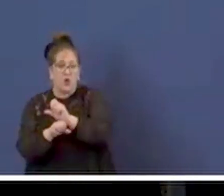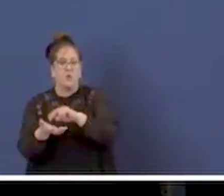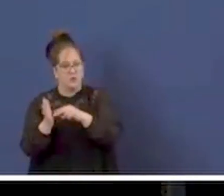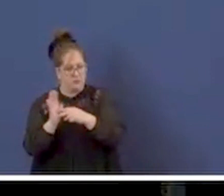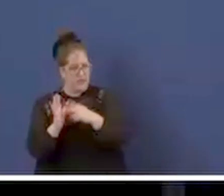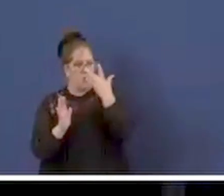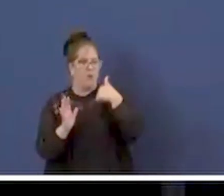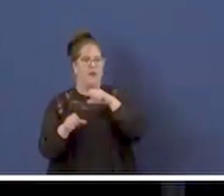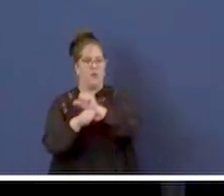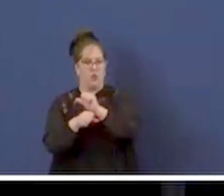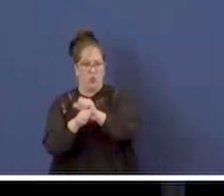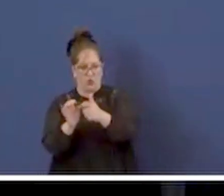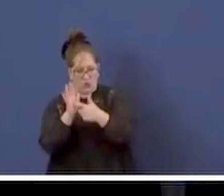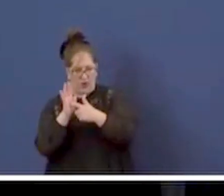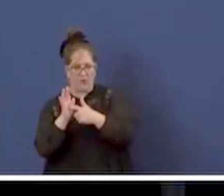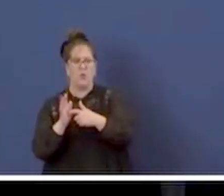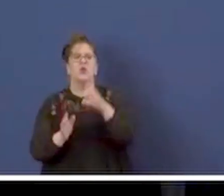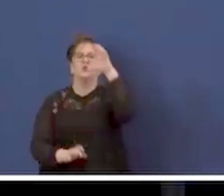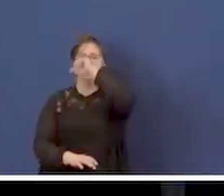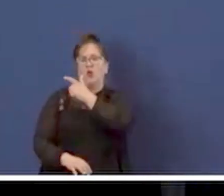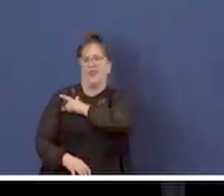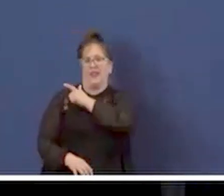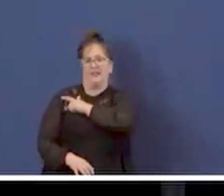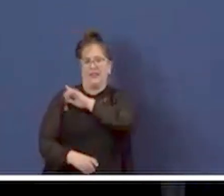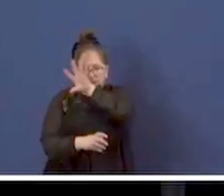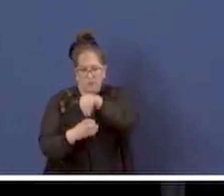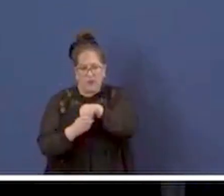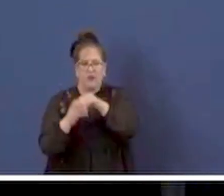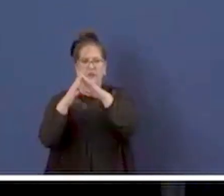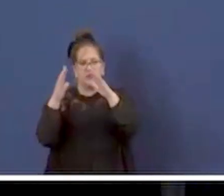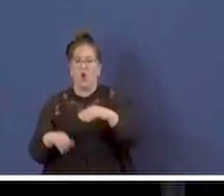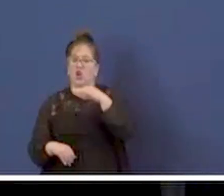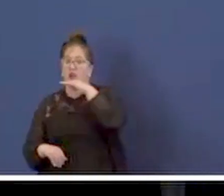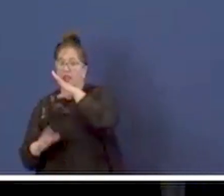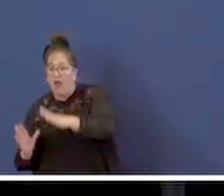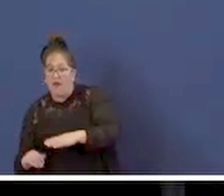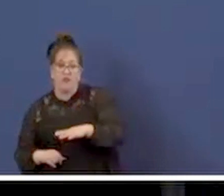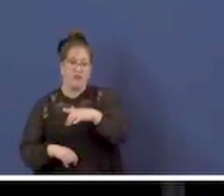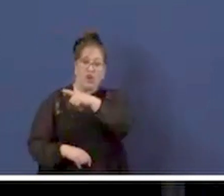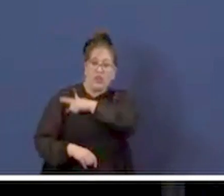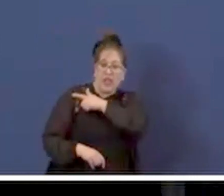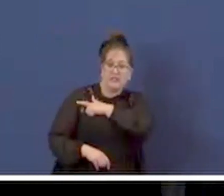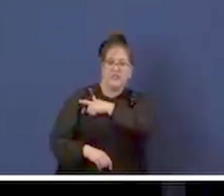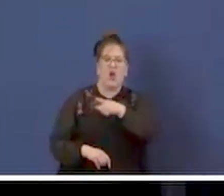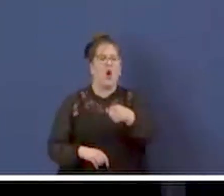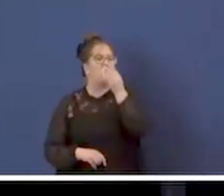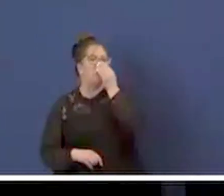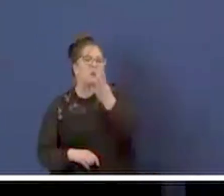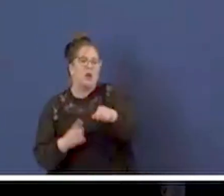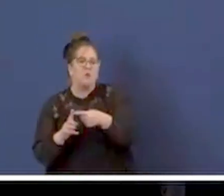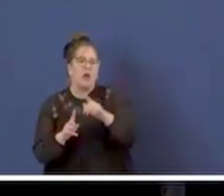We presume they're lazy. It's built into our system. We presume they're liars, they're lazies. We presume that they don't really care about their